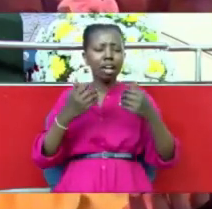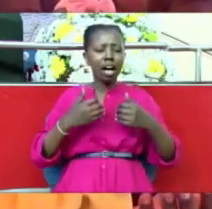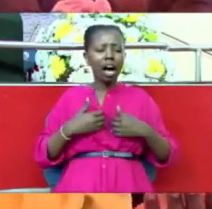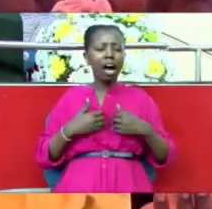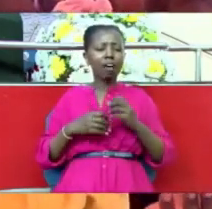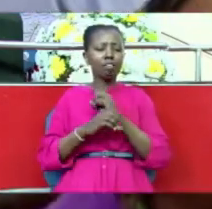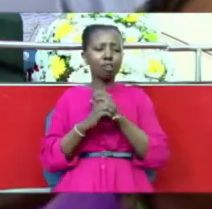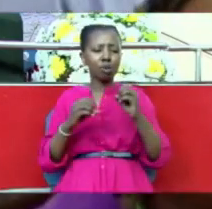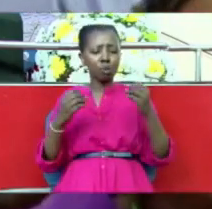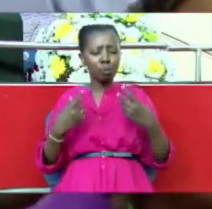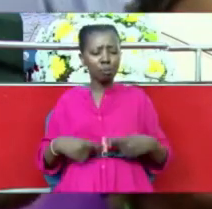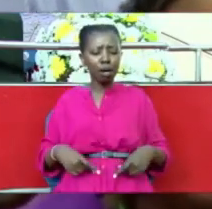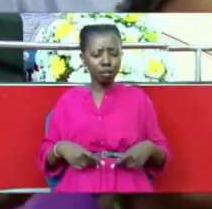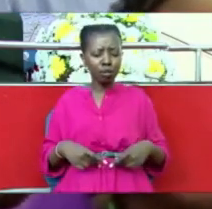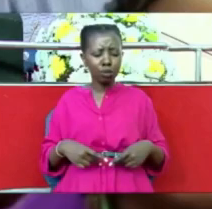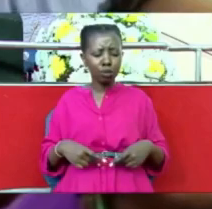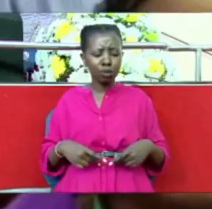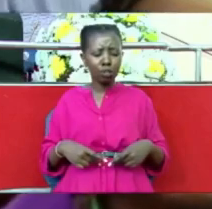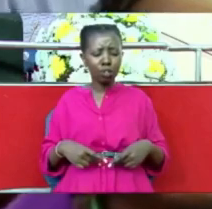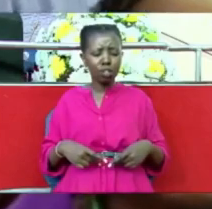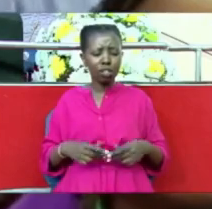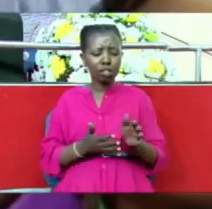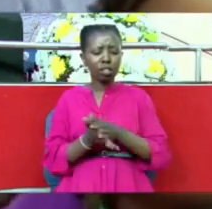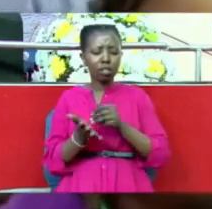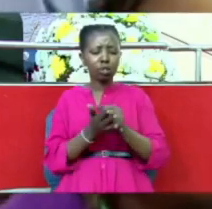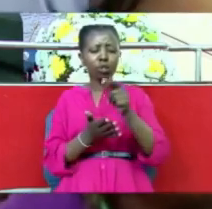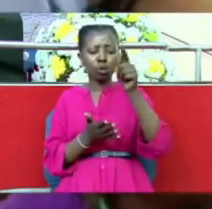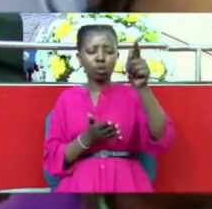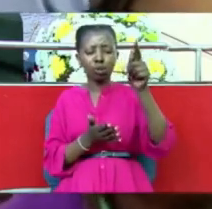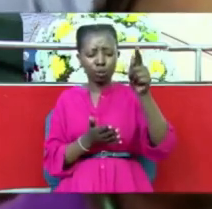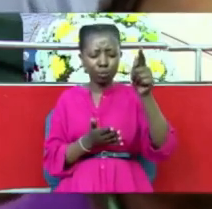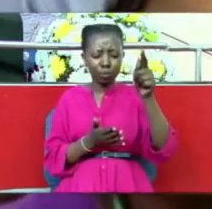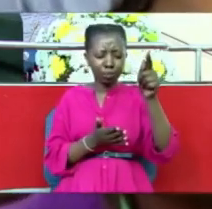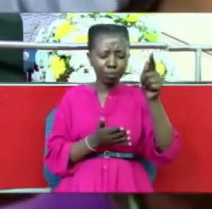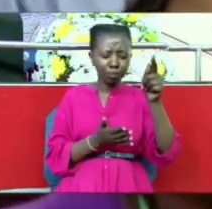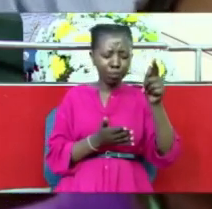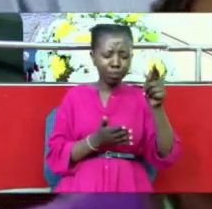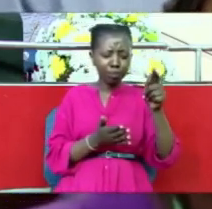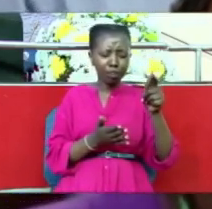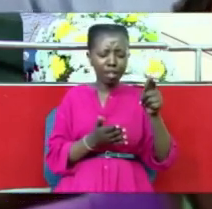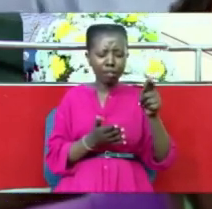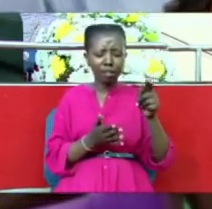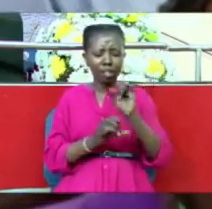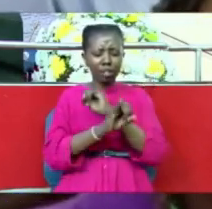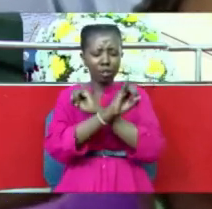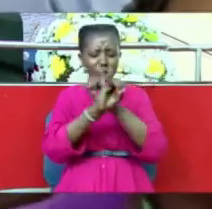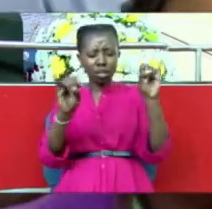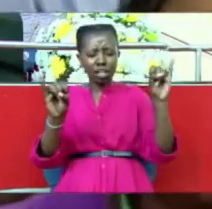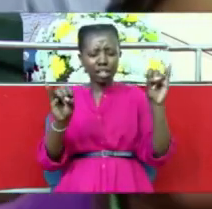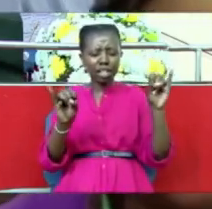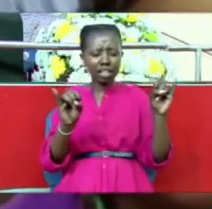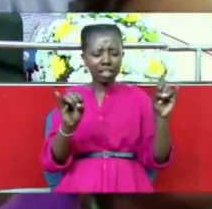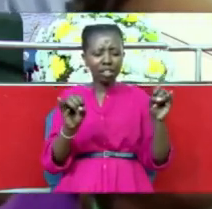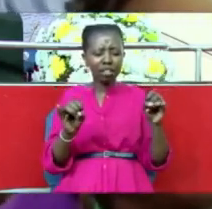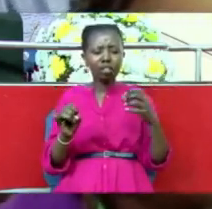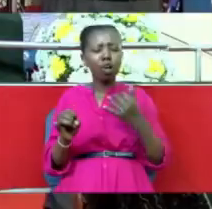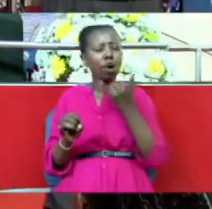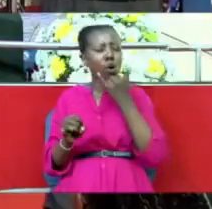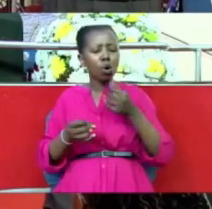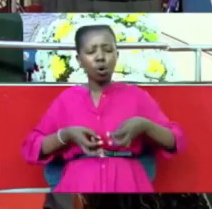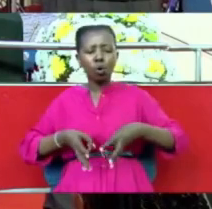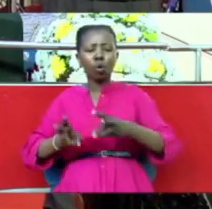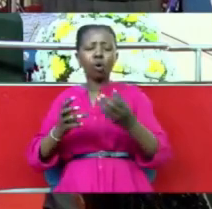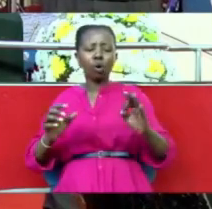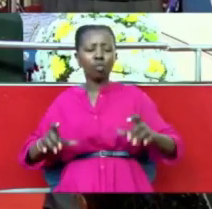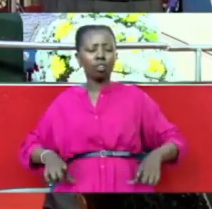cross. Amen. I release fire along the path of your destiny. Amen. To clear the crooked path of your life. Amen. So that you can